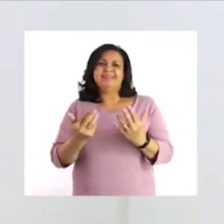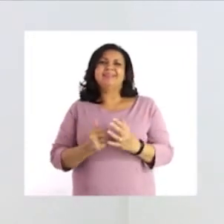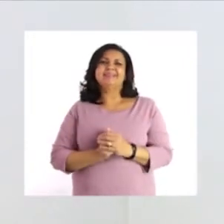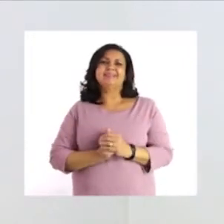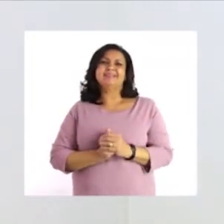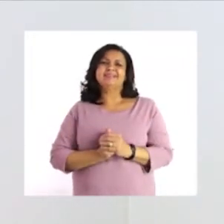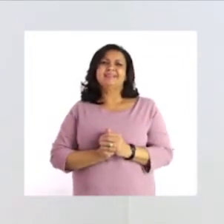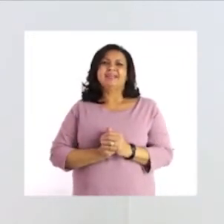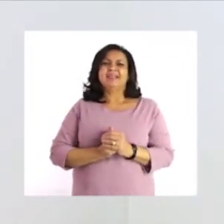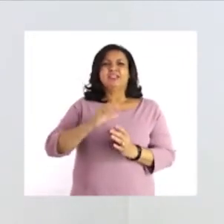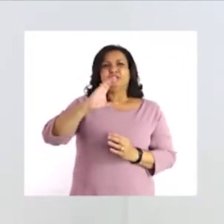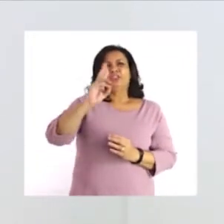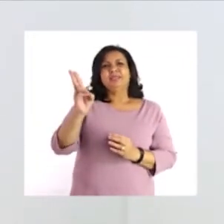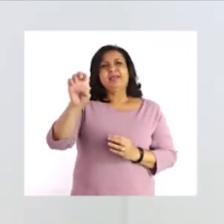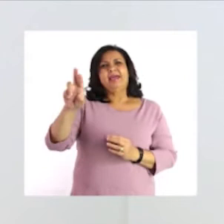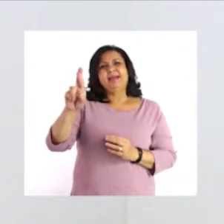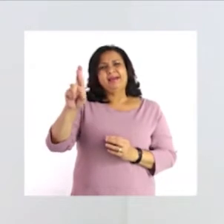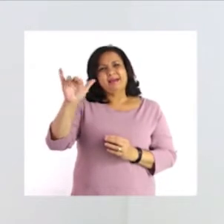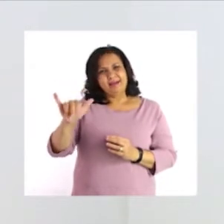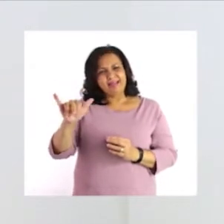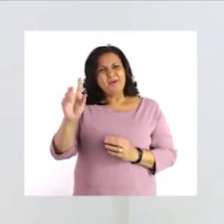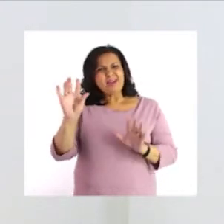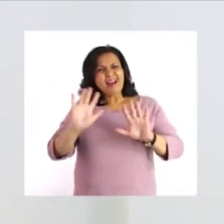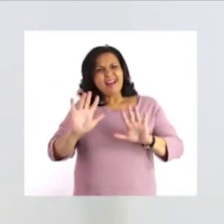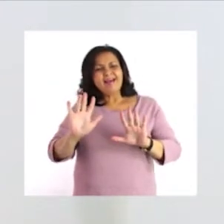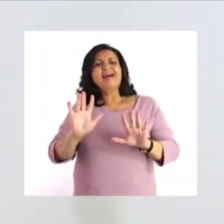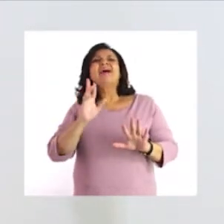A cherry is a lovely deep red color.